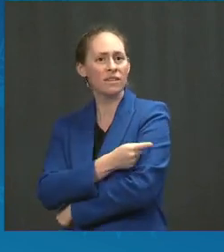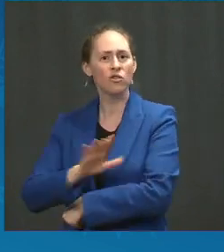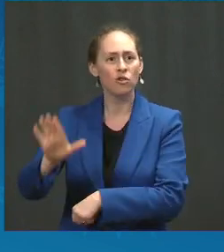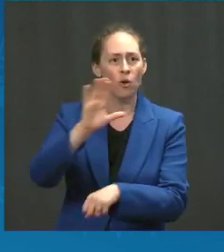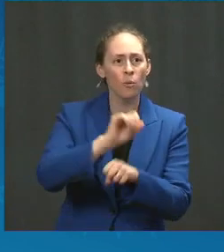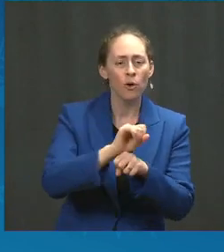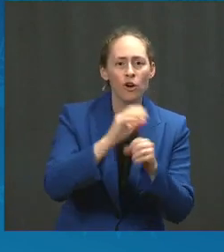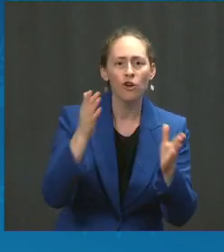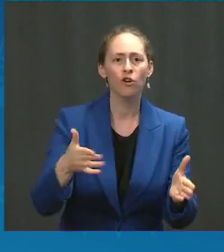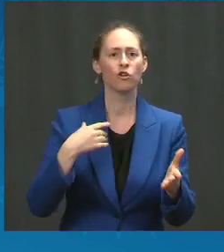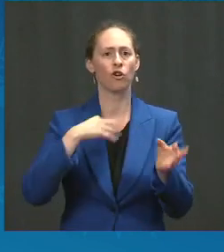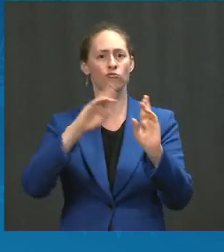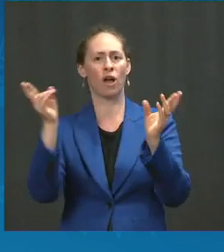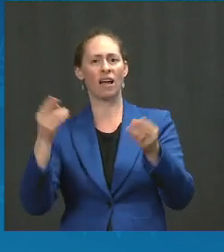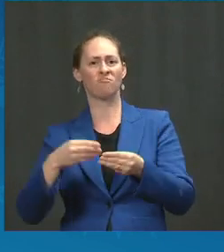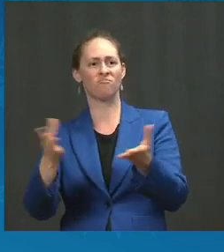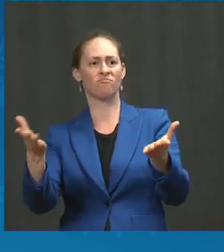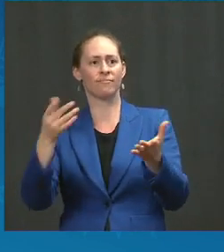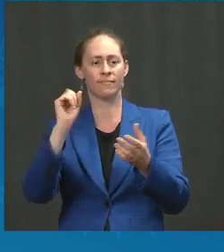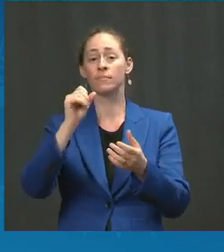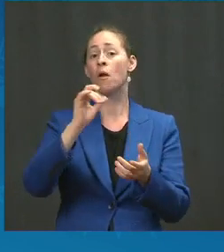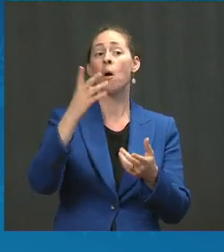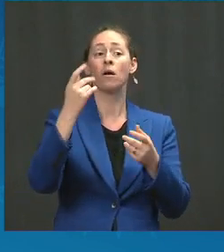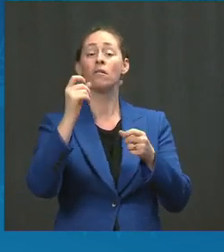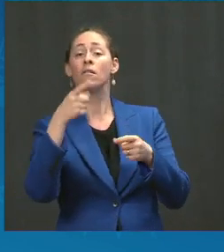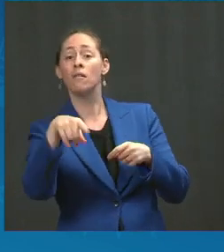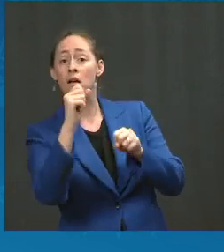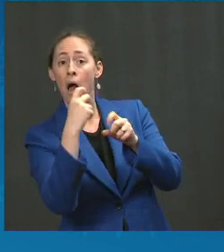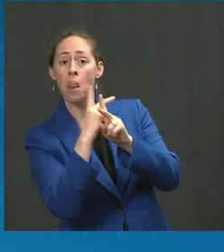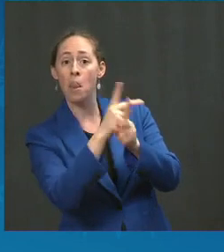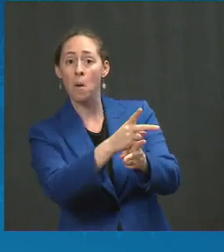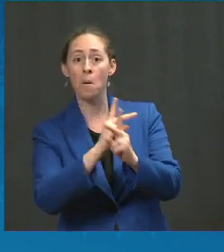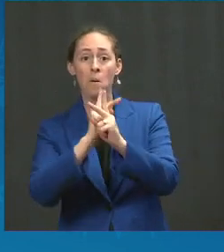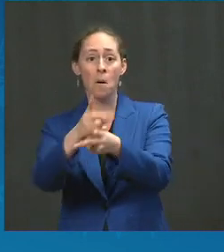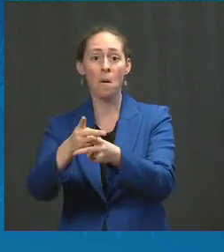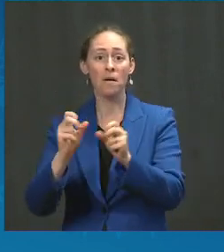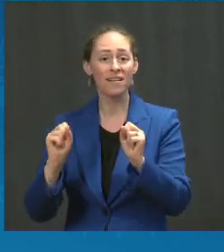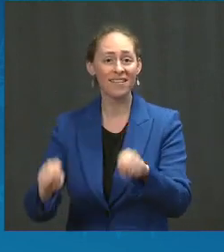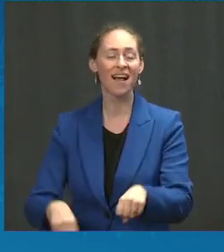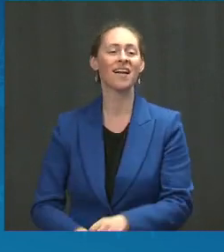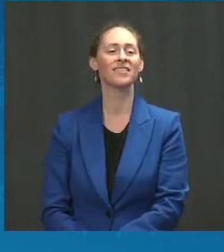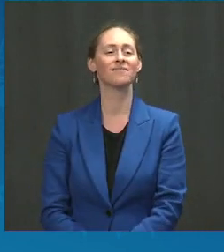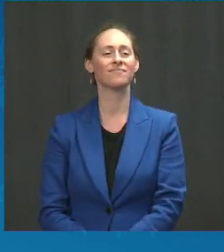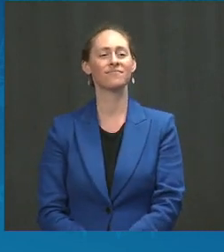less, and more. We are working to design and implement